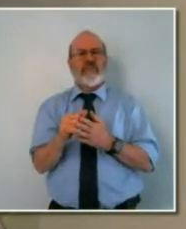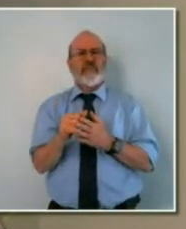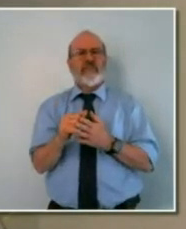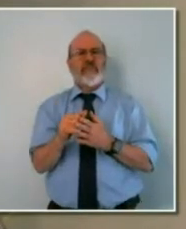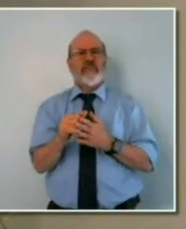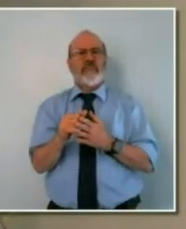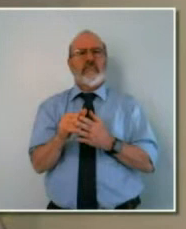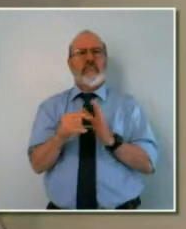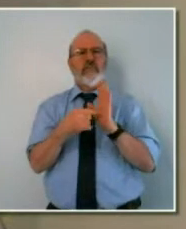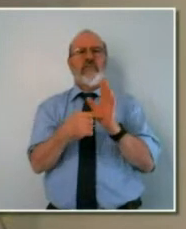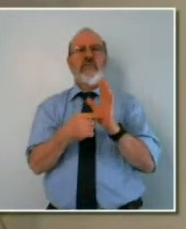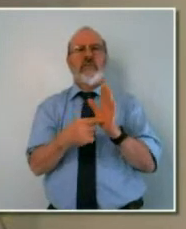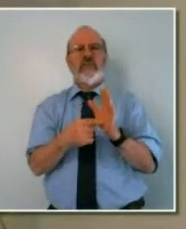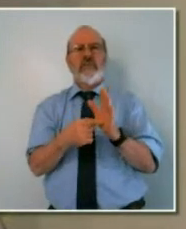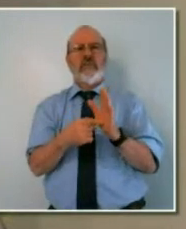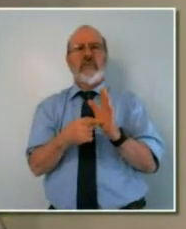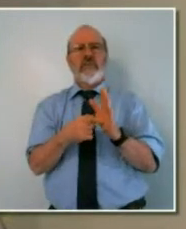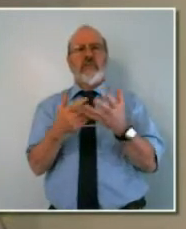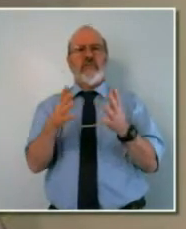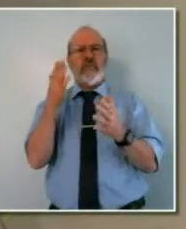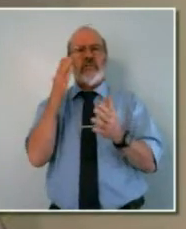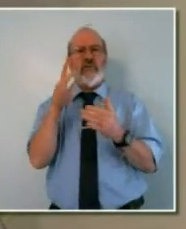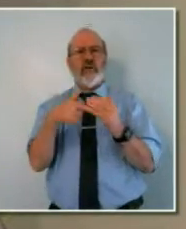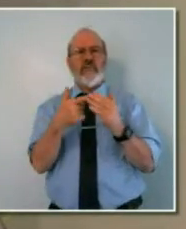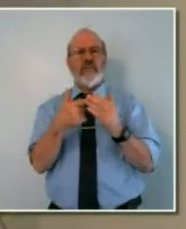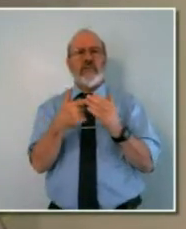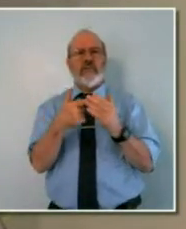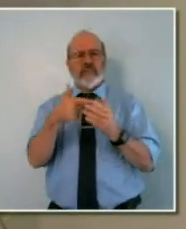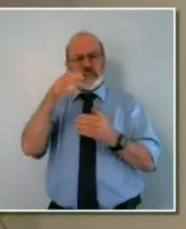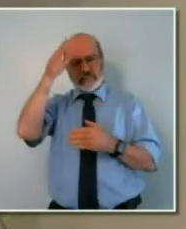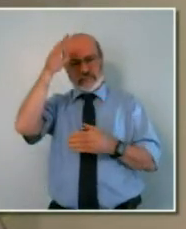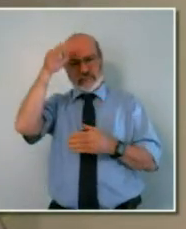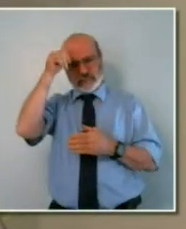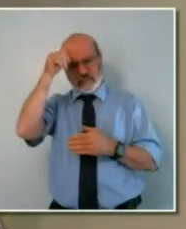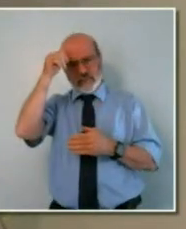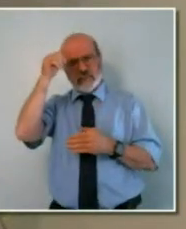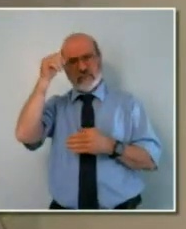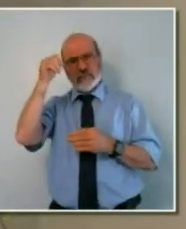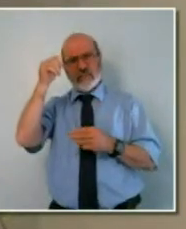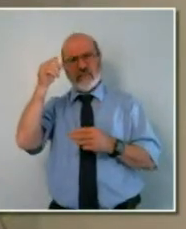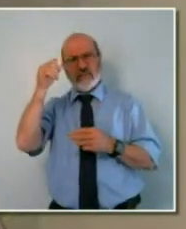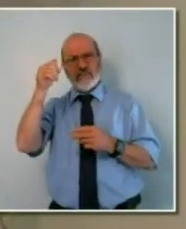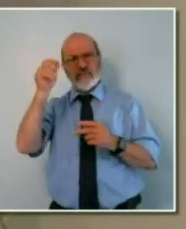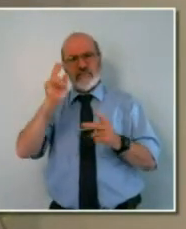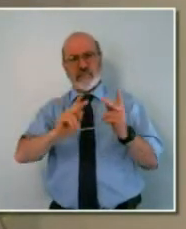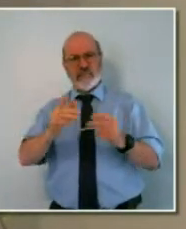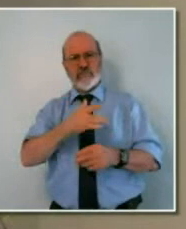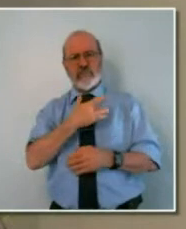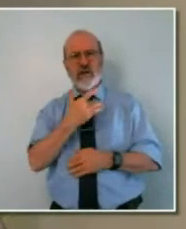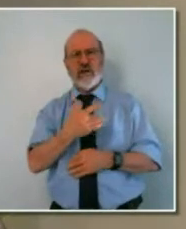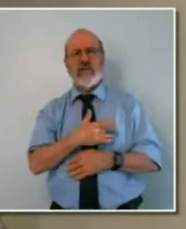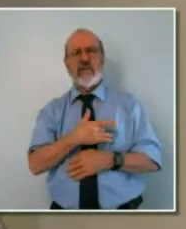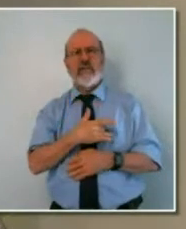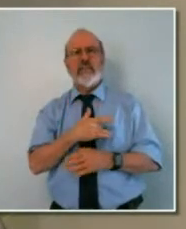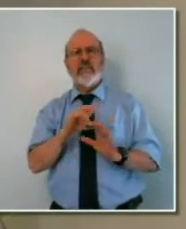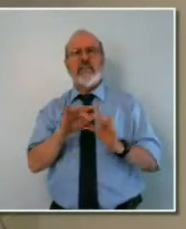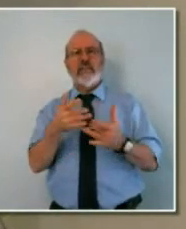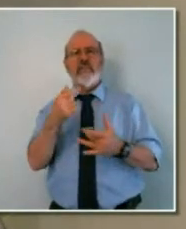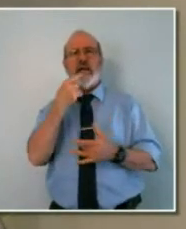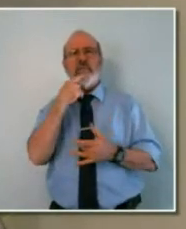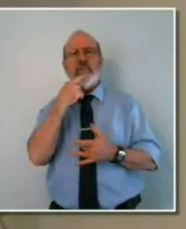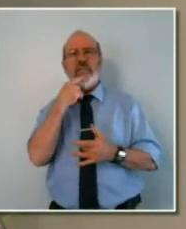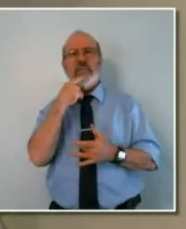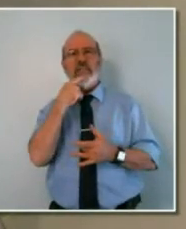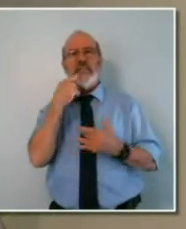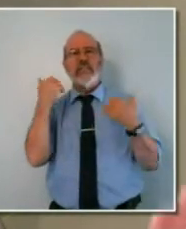indicating what we already know about the stubbornness of a human heart. The Bible says that the